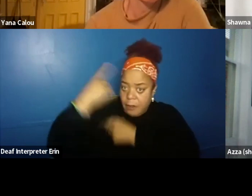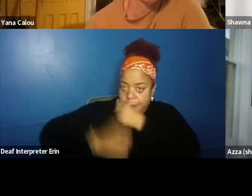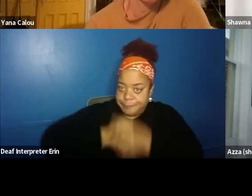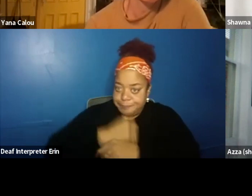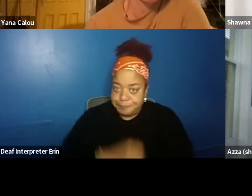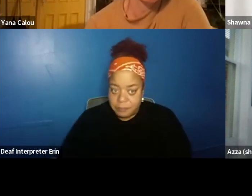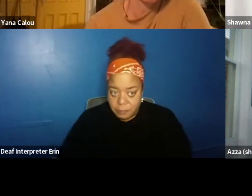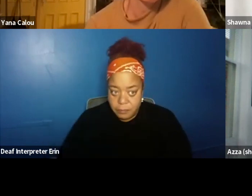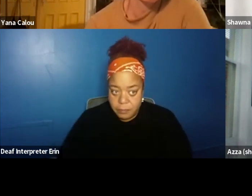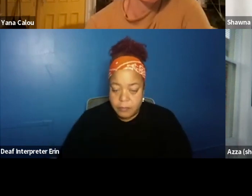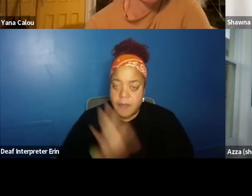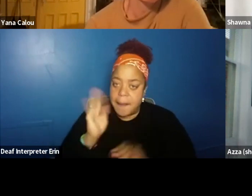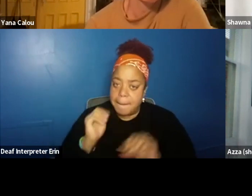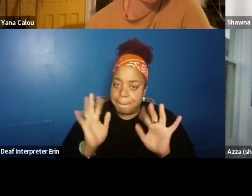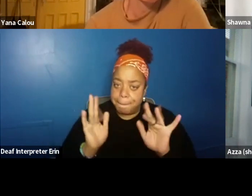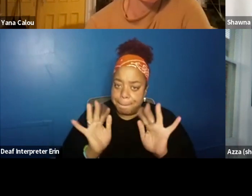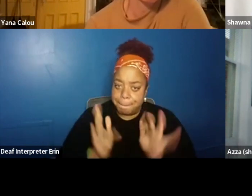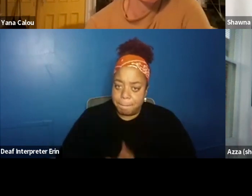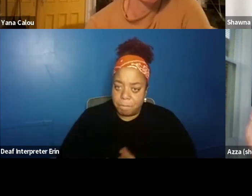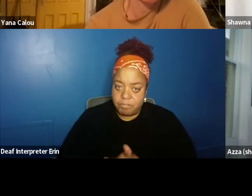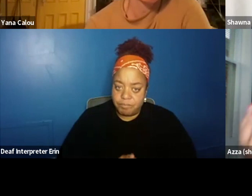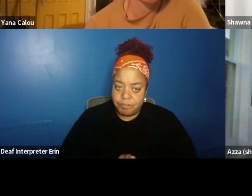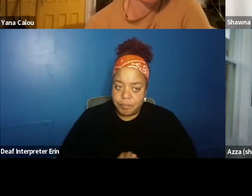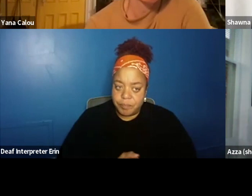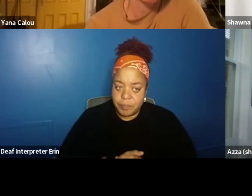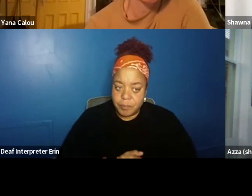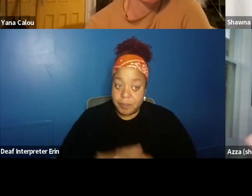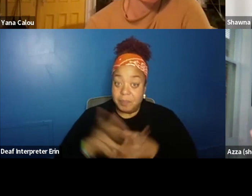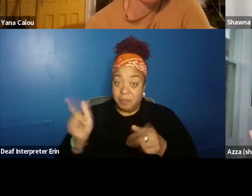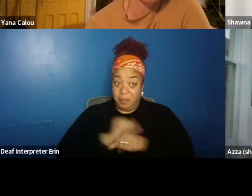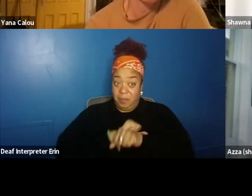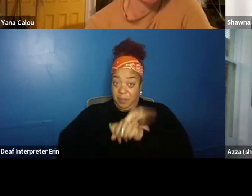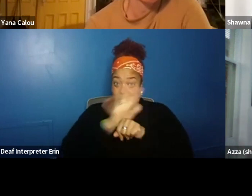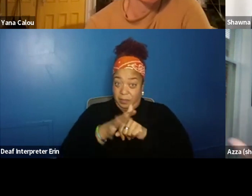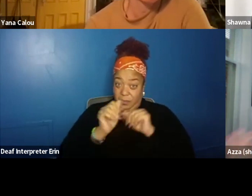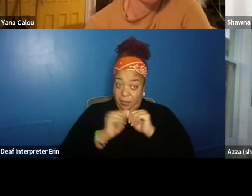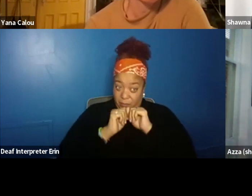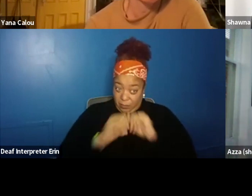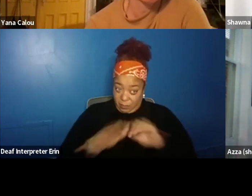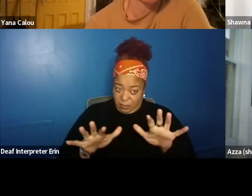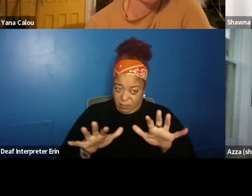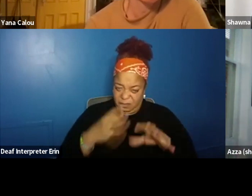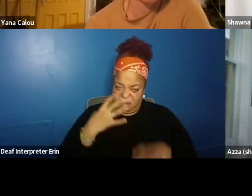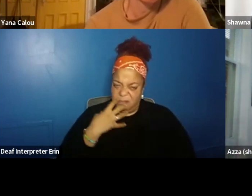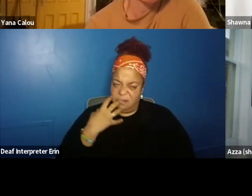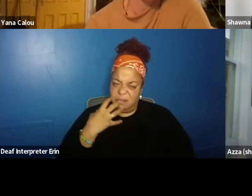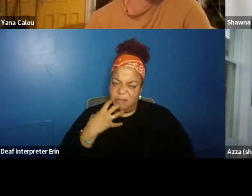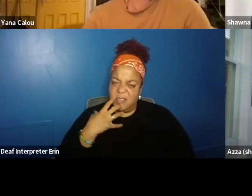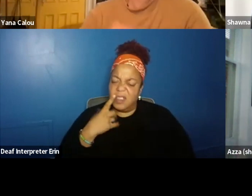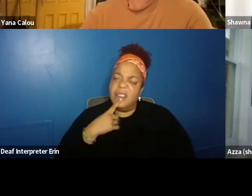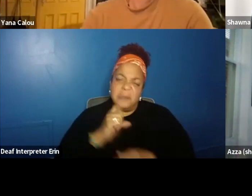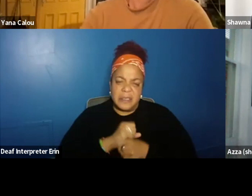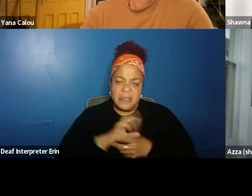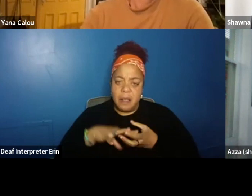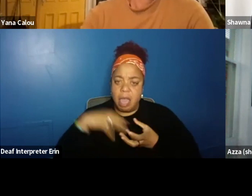through COVID being the extraordinarily catastrophic event that it's been, and the mass death